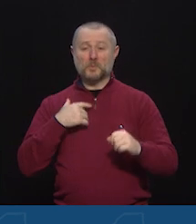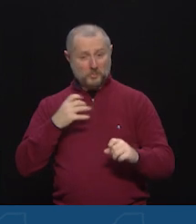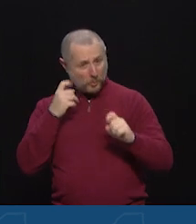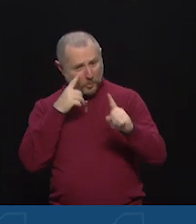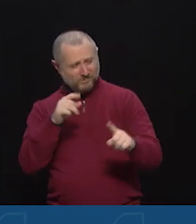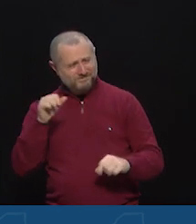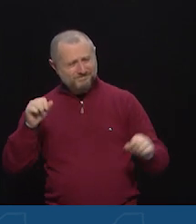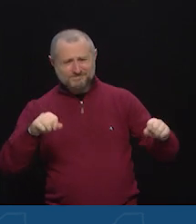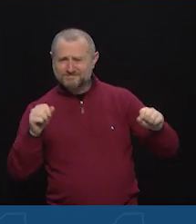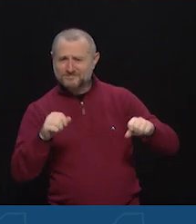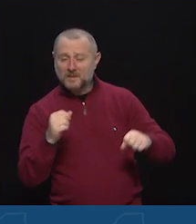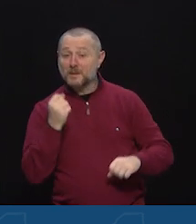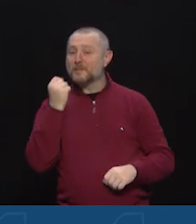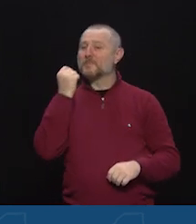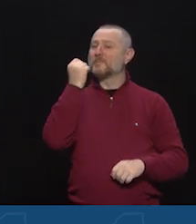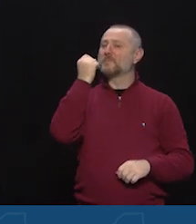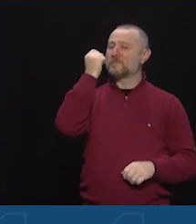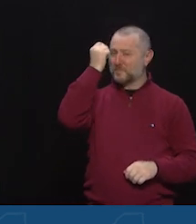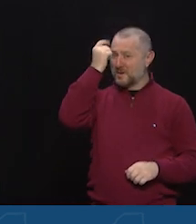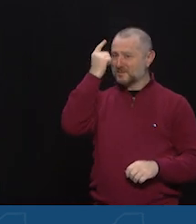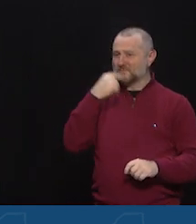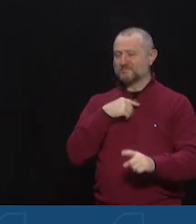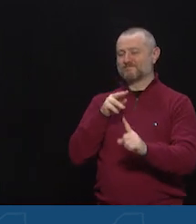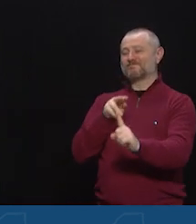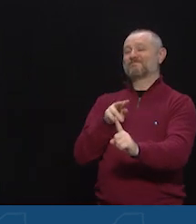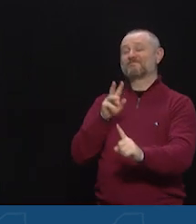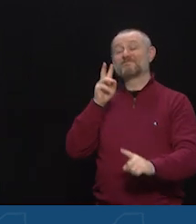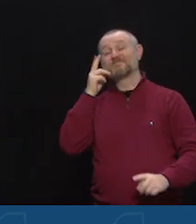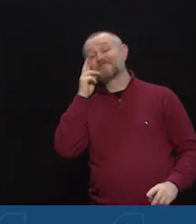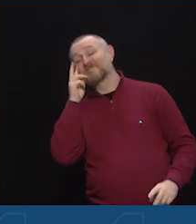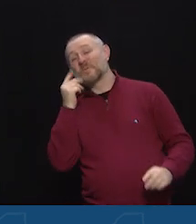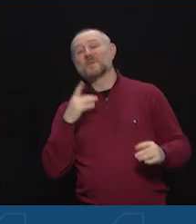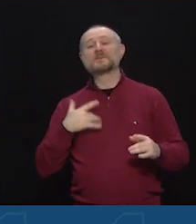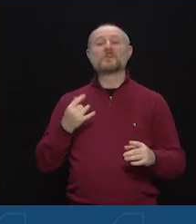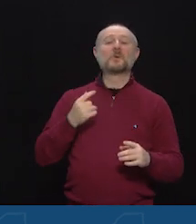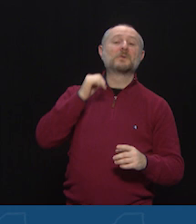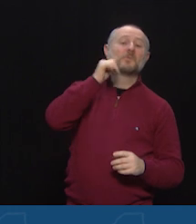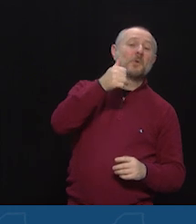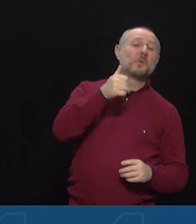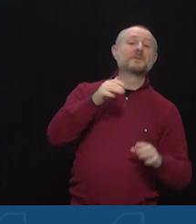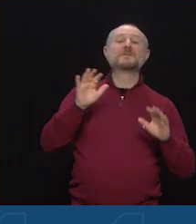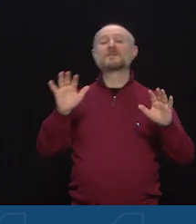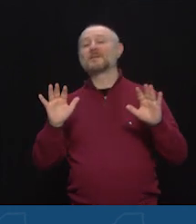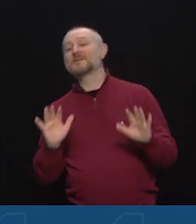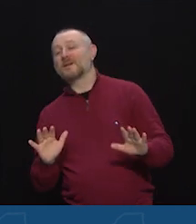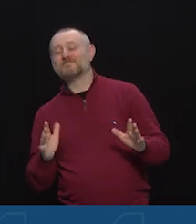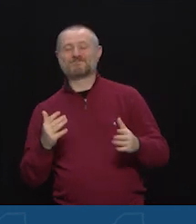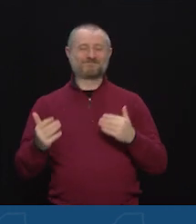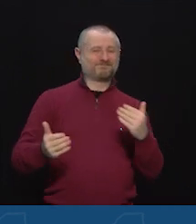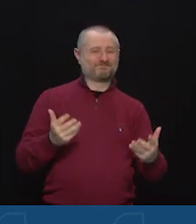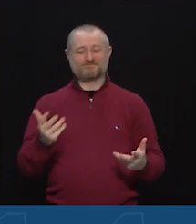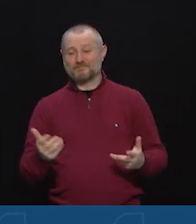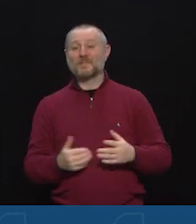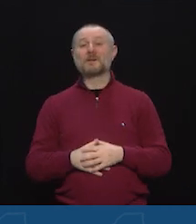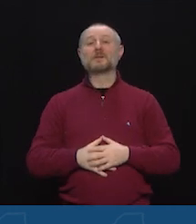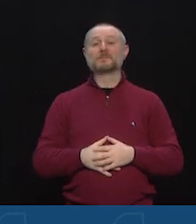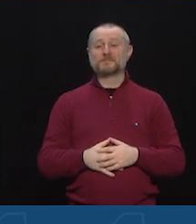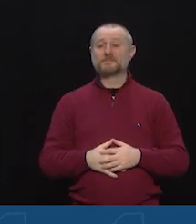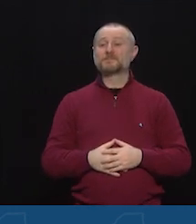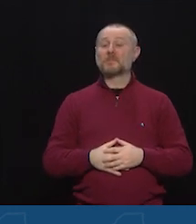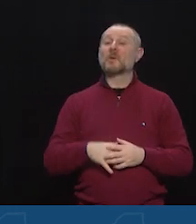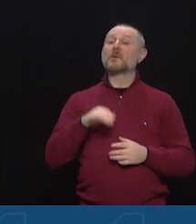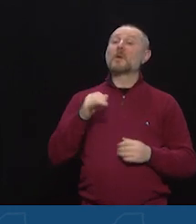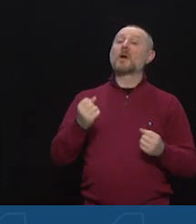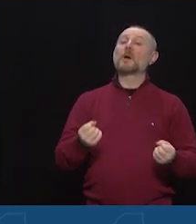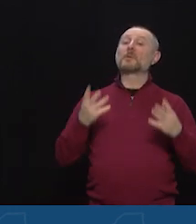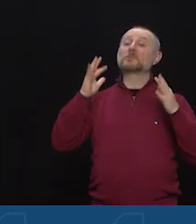should obviously be paying close attention to what's happening because of the conditions of this storm that we're expecting, both the intensity of